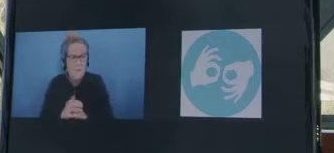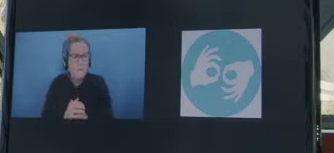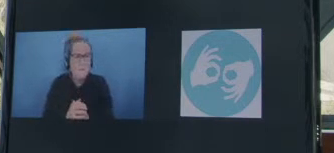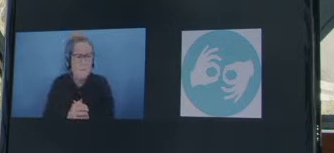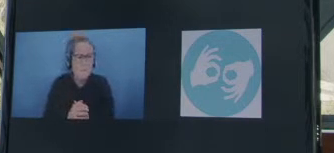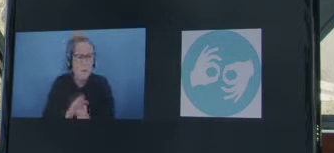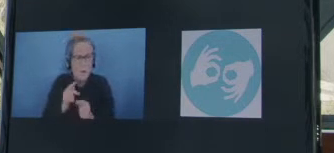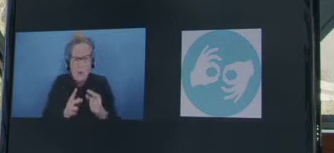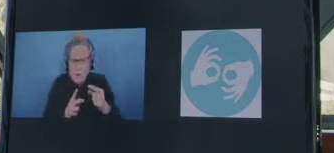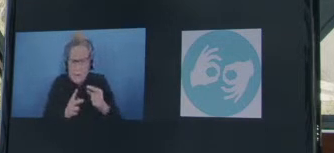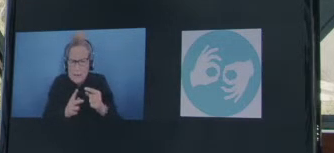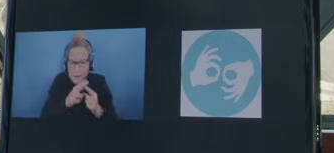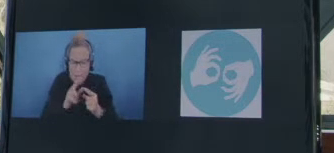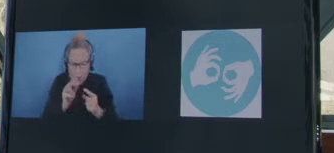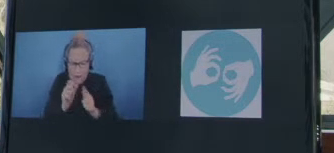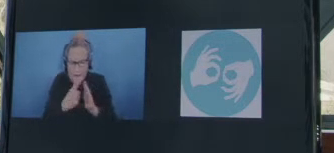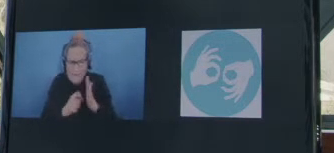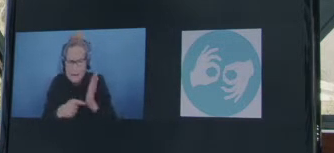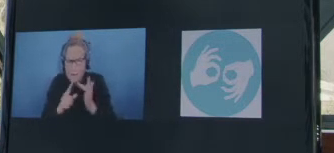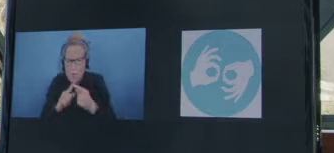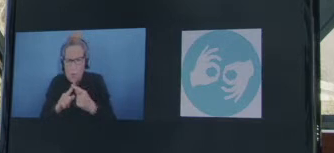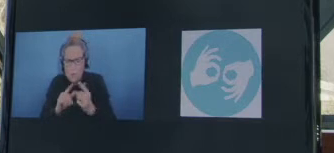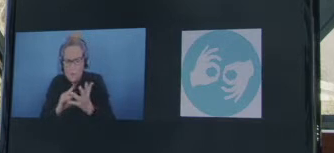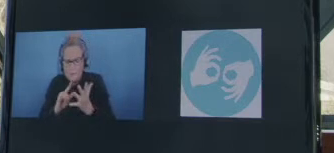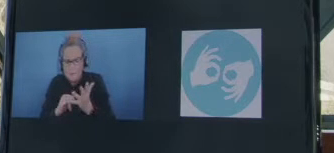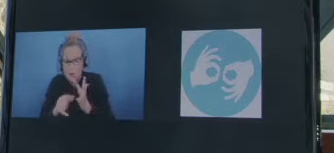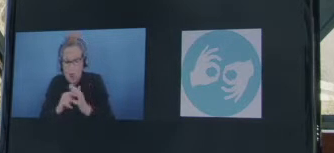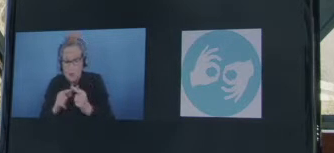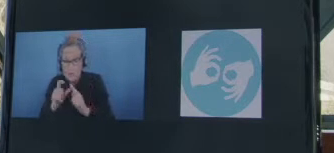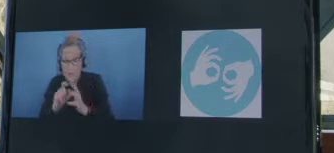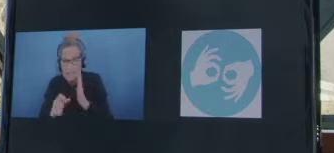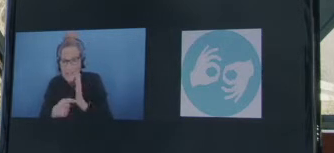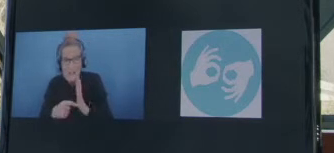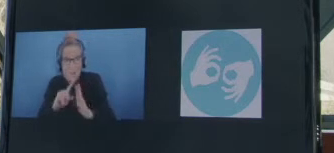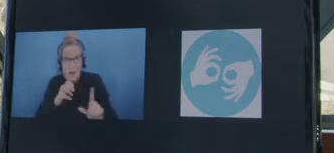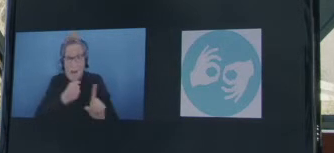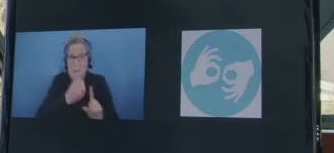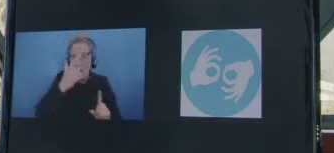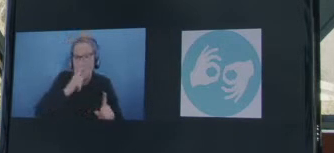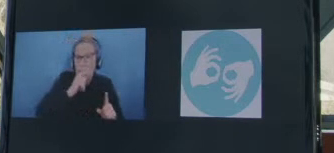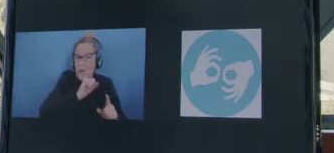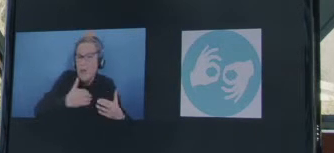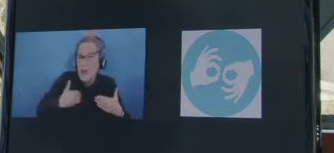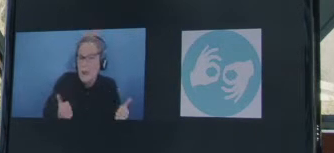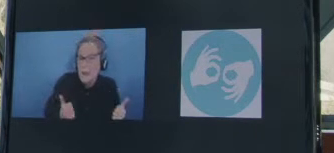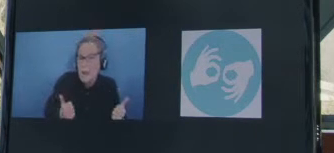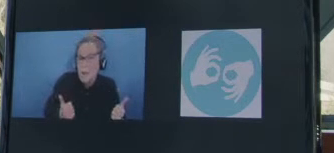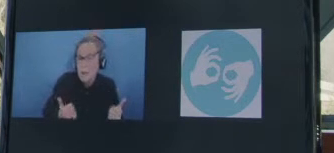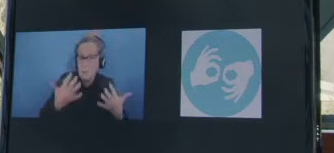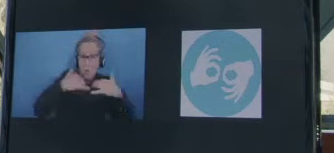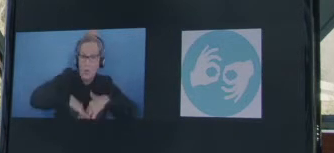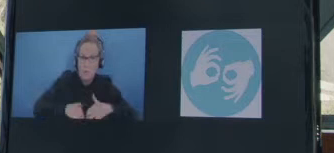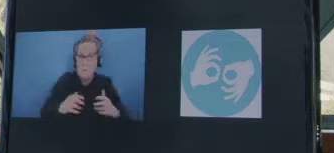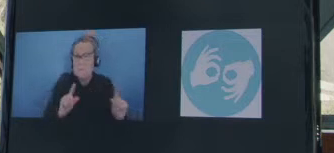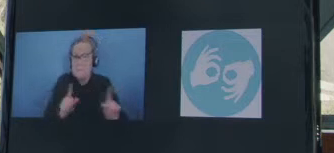particle size of the dust, and is that a risk to human health? And so you can kind of see the base